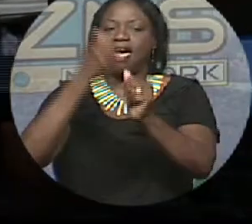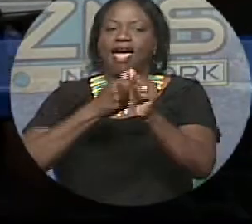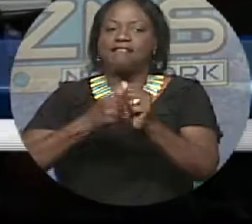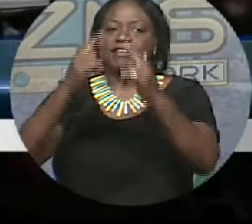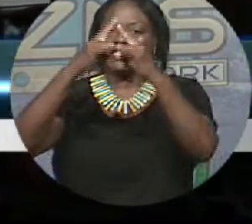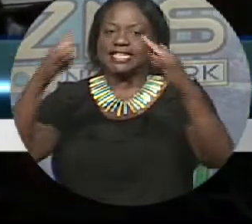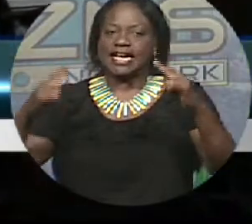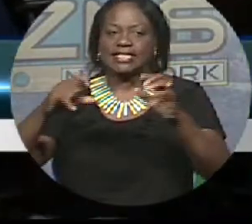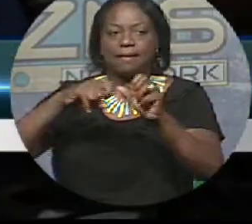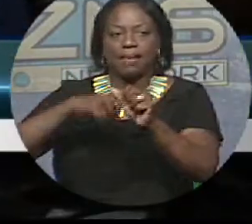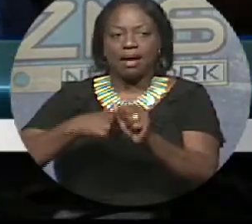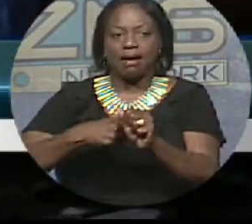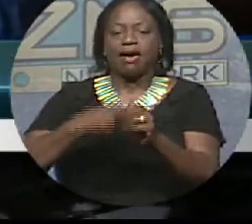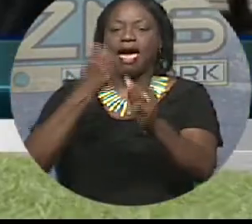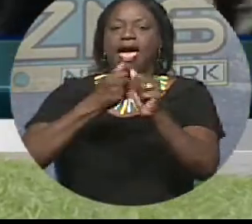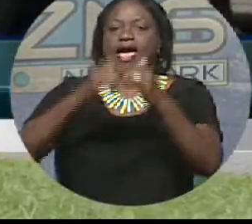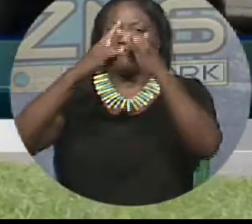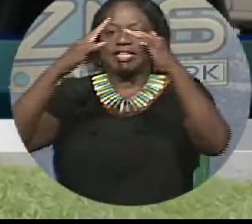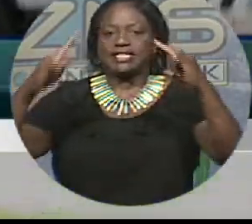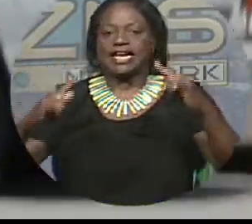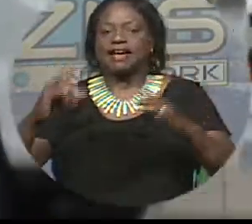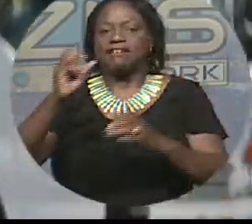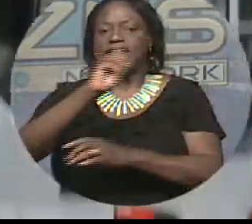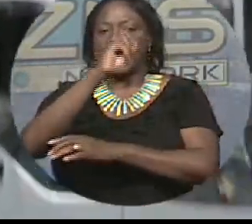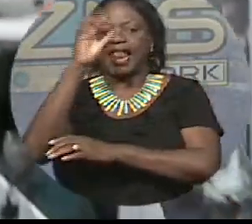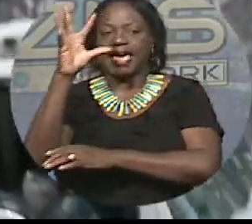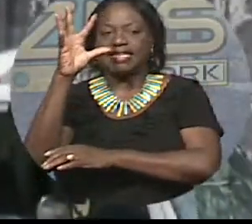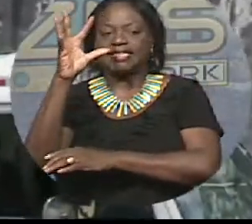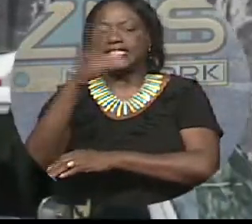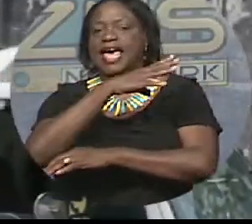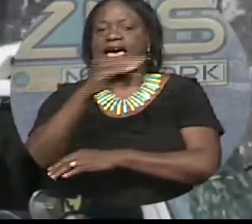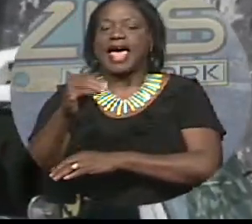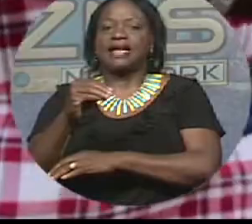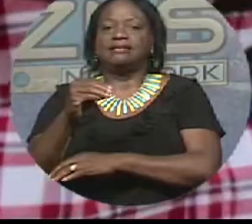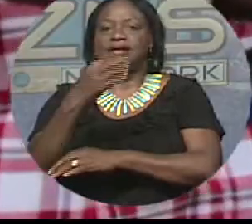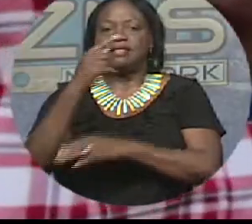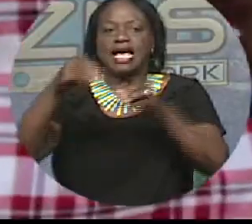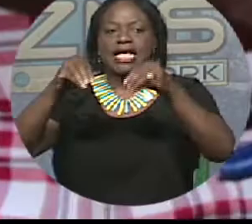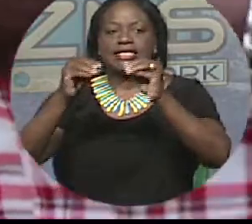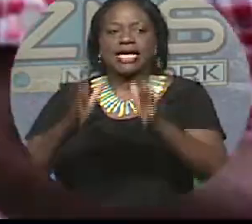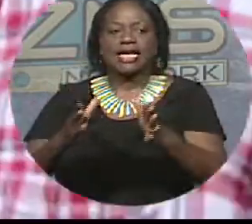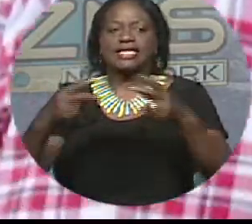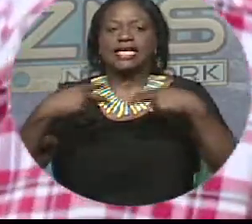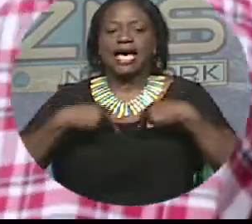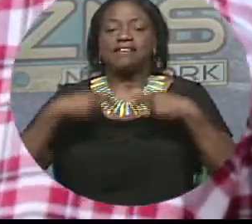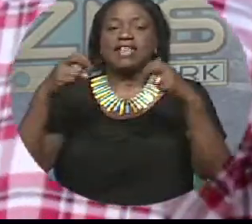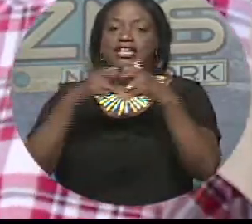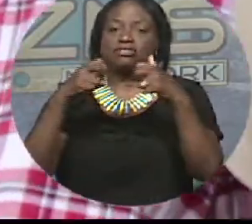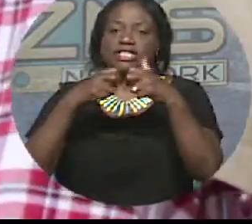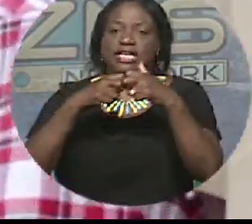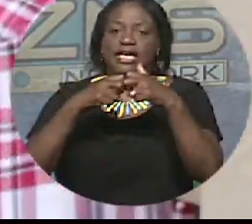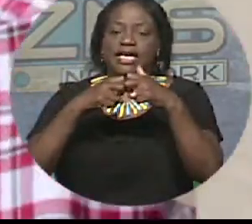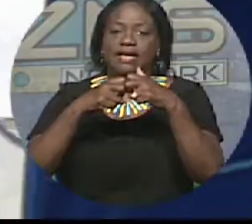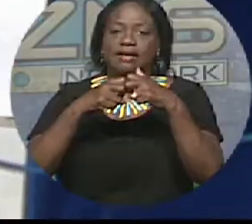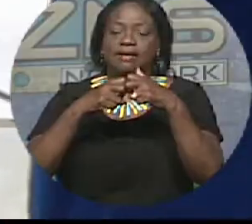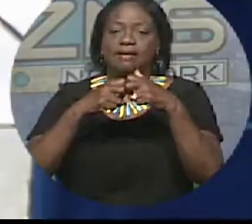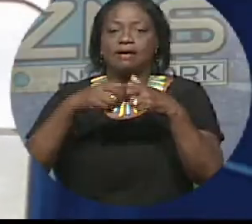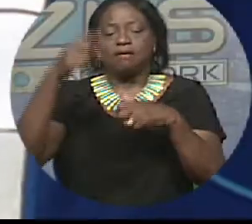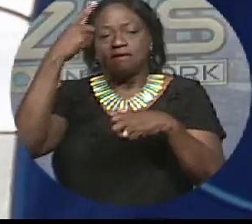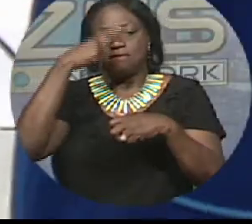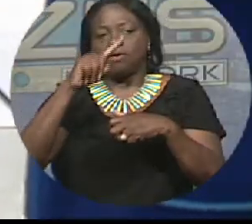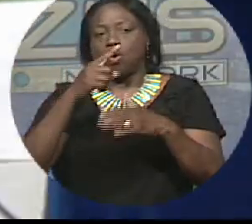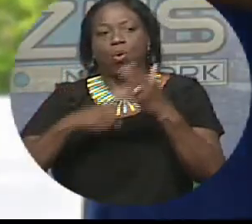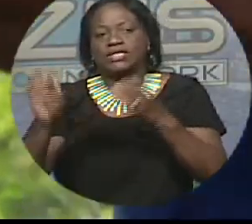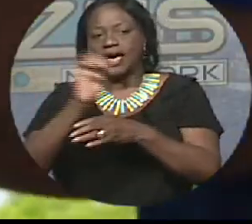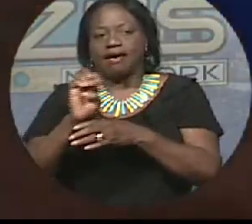have a plug, every tent have lights, and the vendors make sure they have electricity what they need, either for microwave, deep fry,